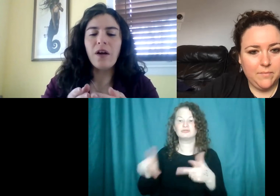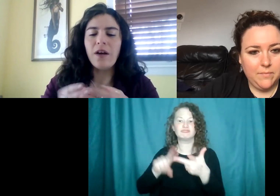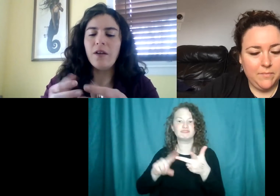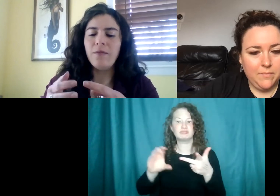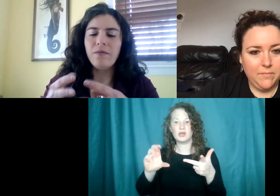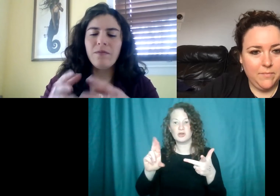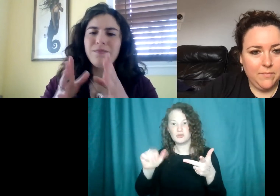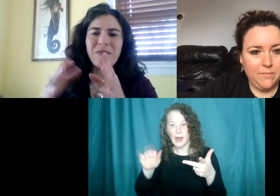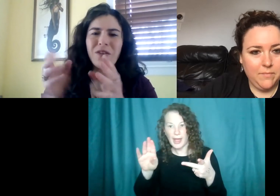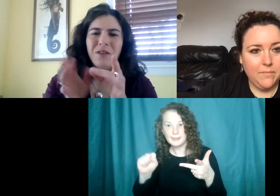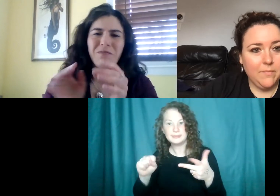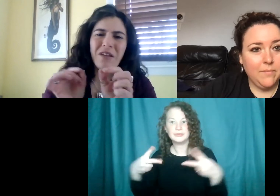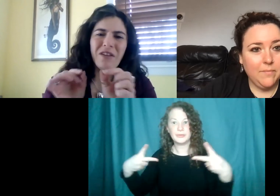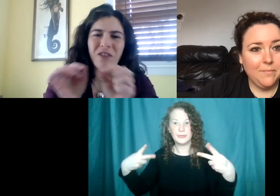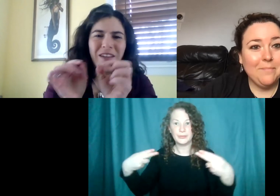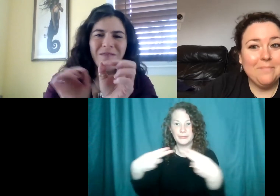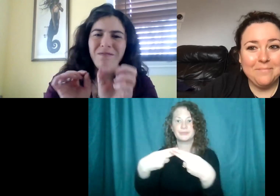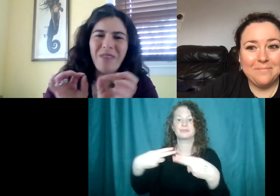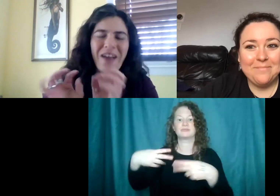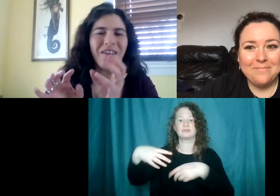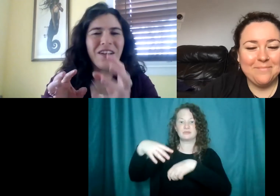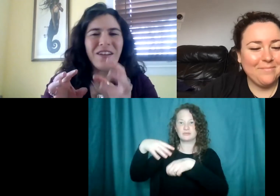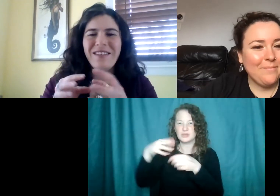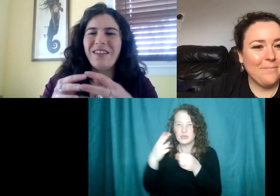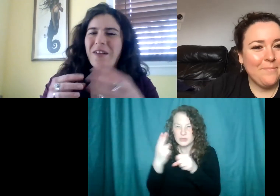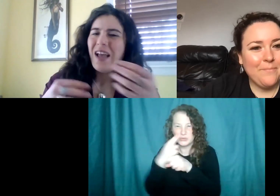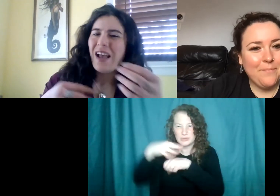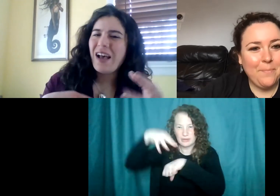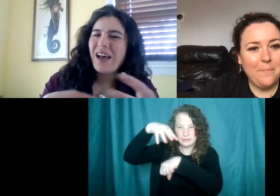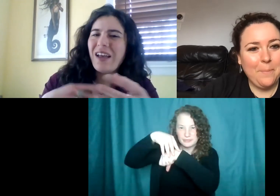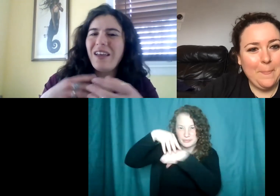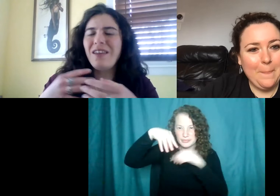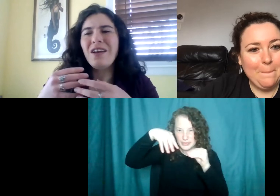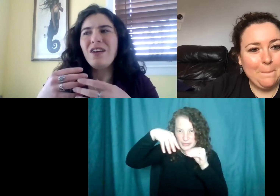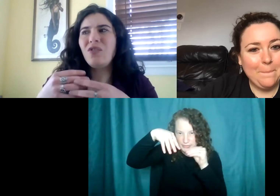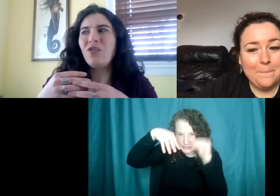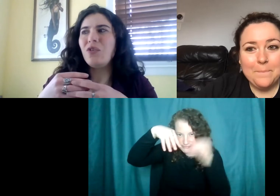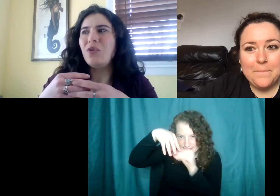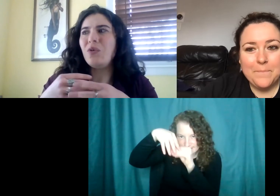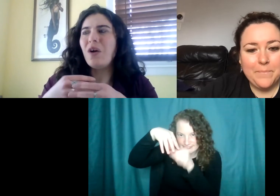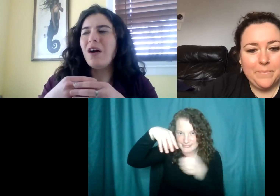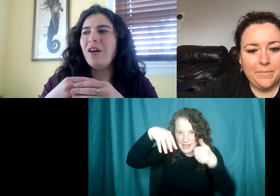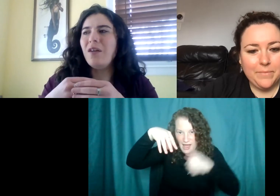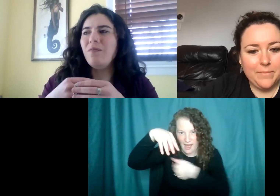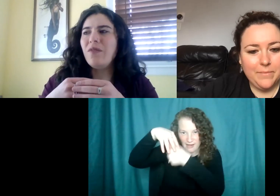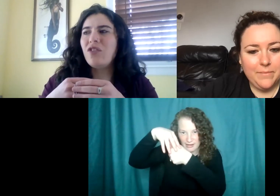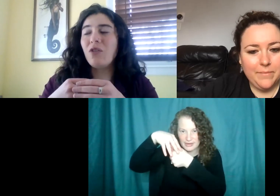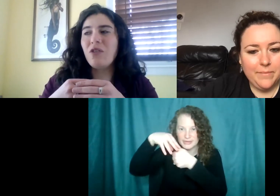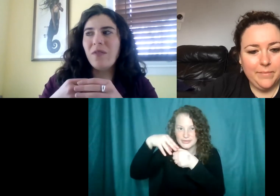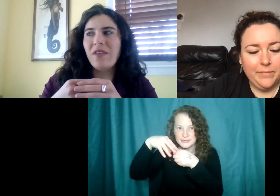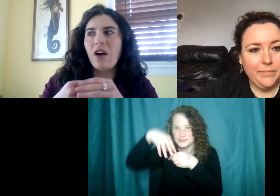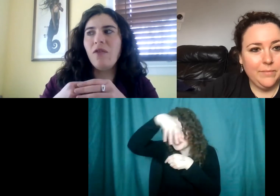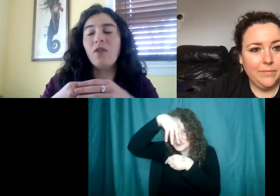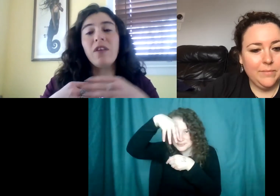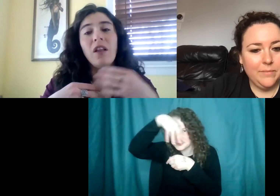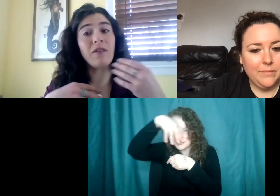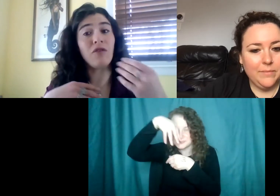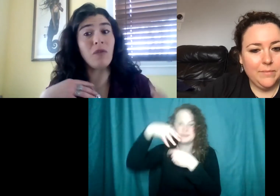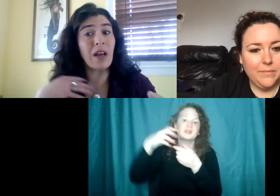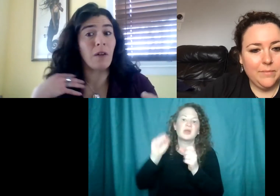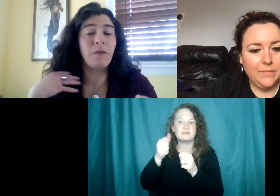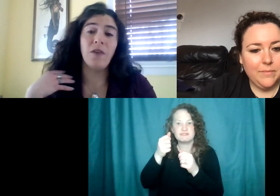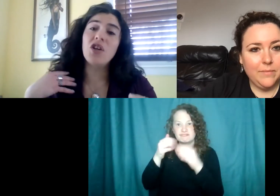those little intricate areas to hide, to shelter themselves. You'll see a